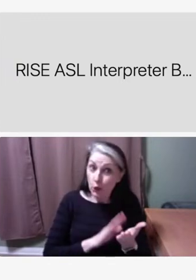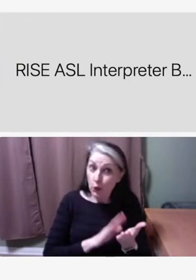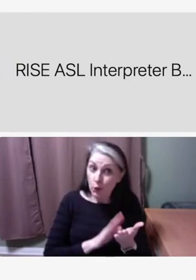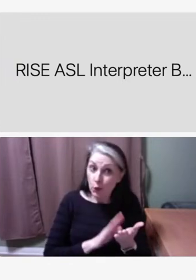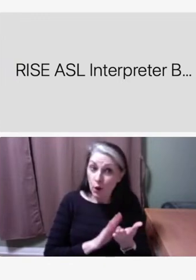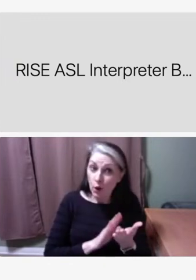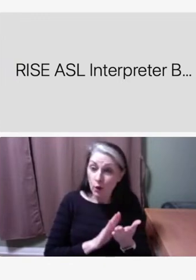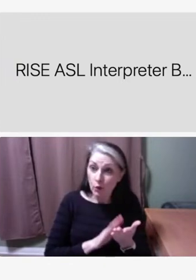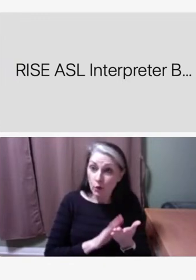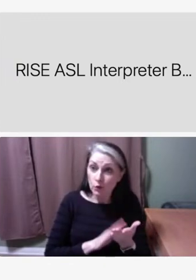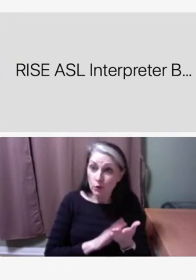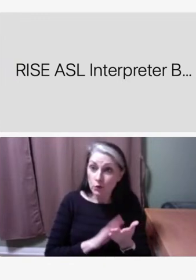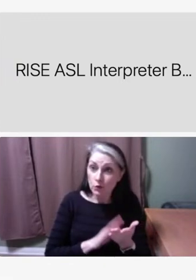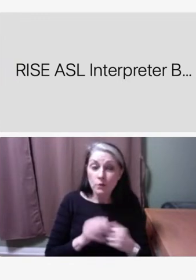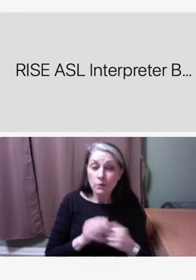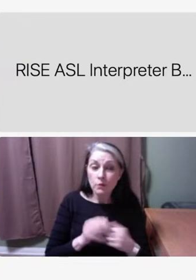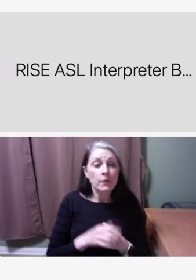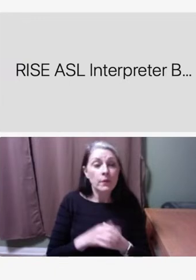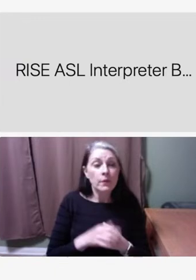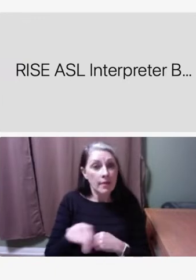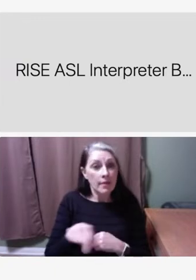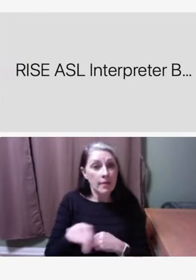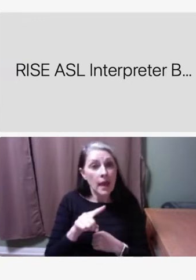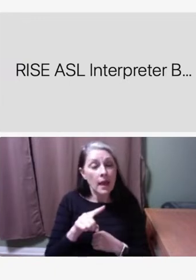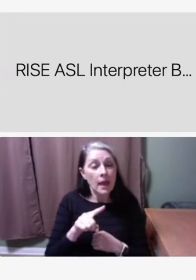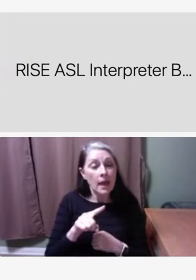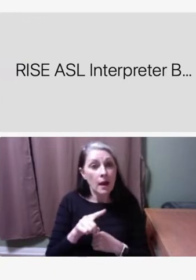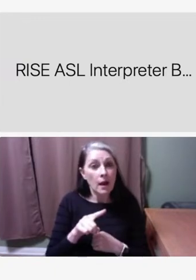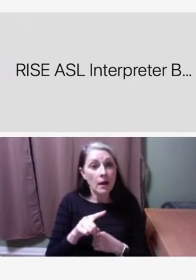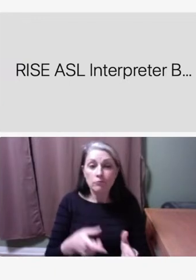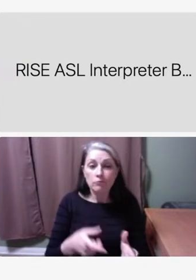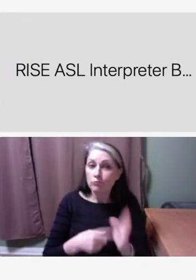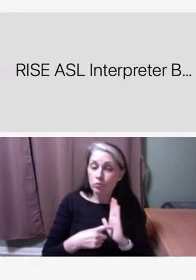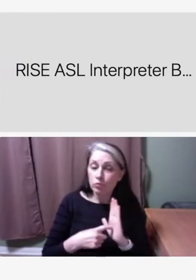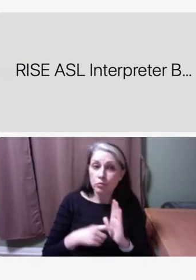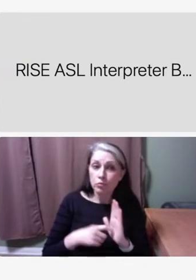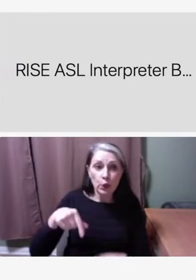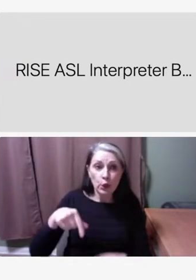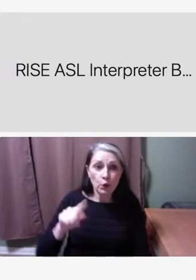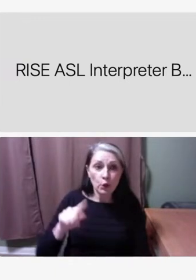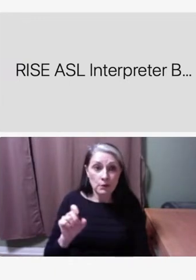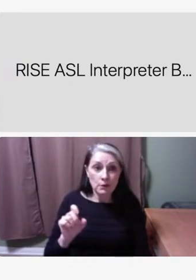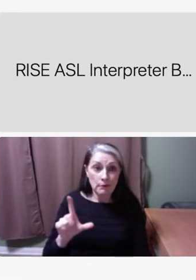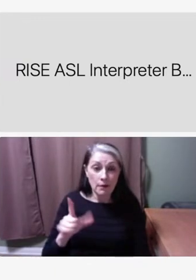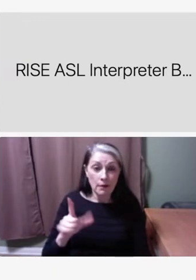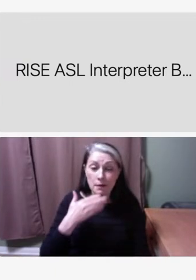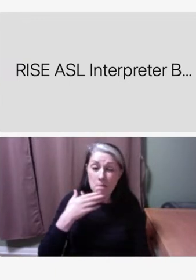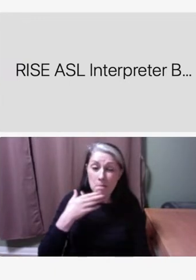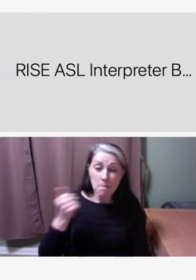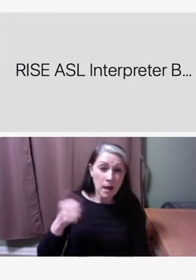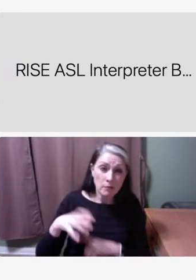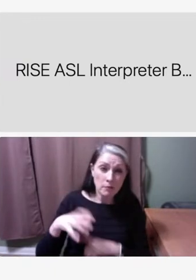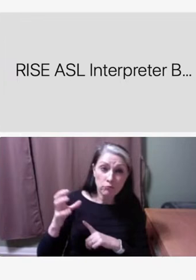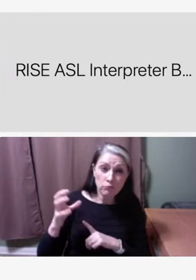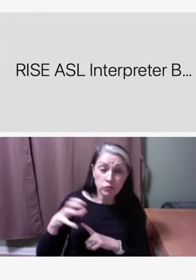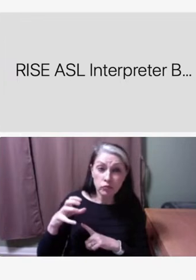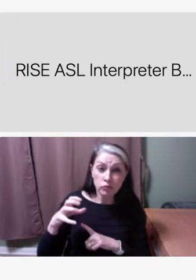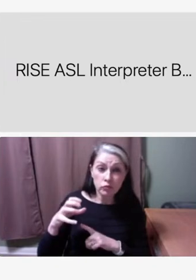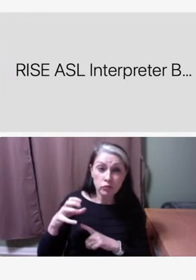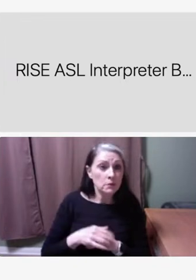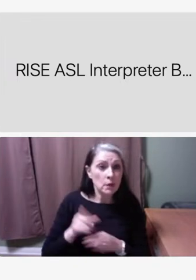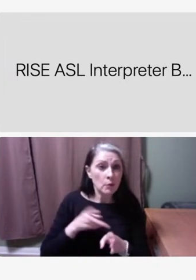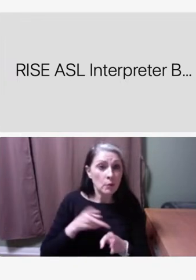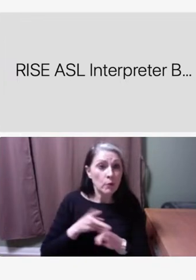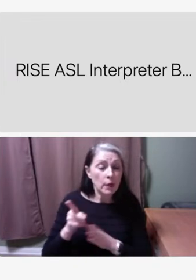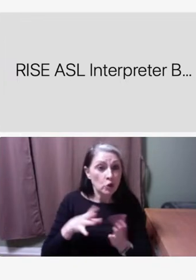they are in high demand. QTEL is probably the best and, you know, professional learning that we can bring to